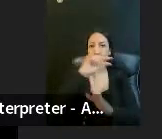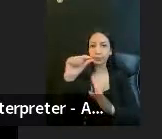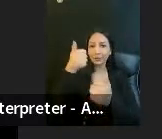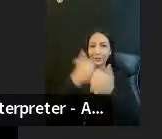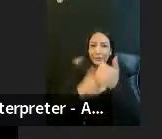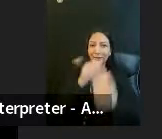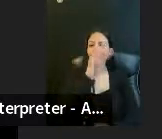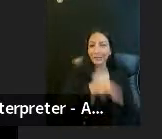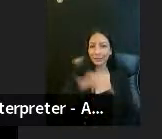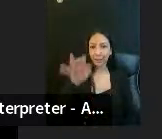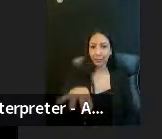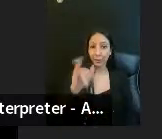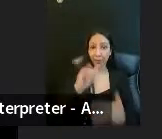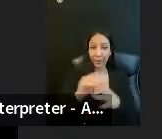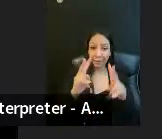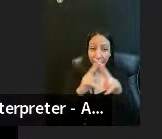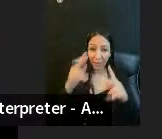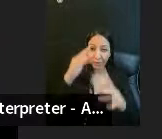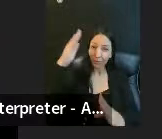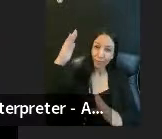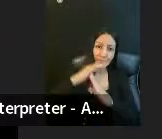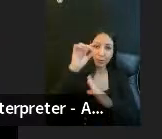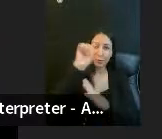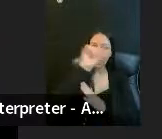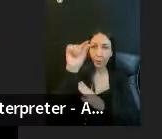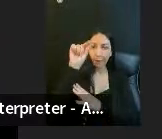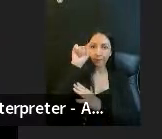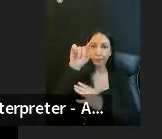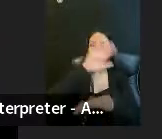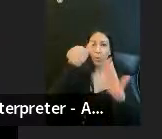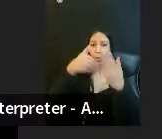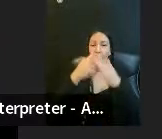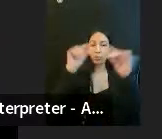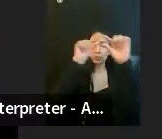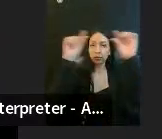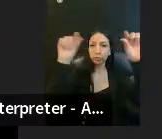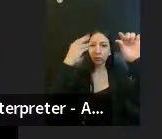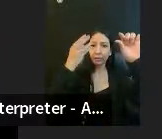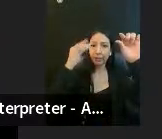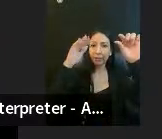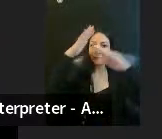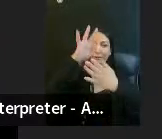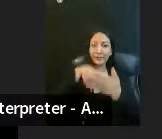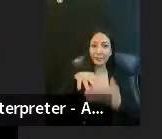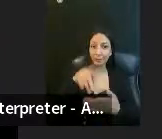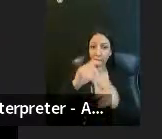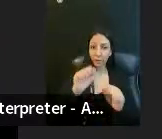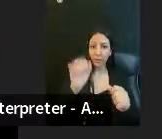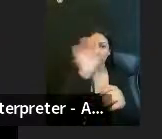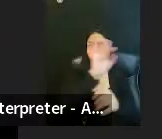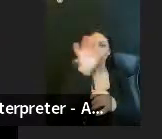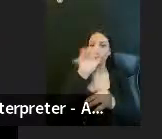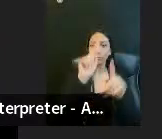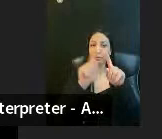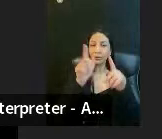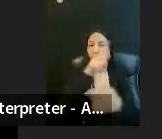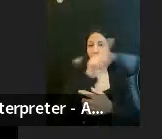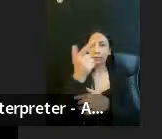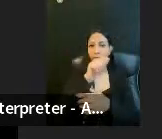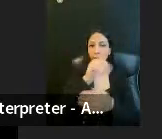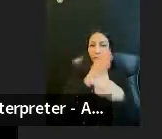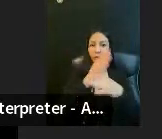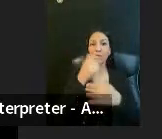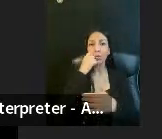table, and that at the very top of the overall data tables, you can toggle back and forth between the